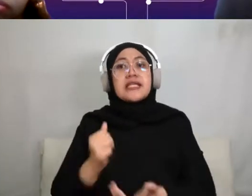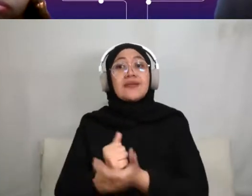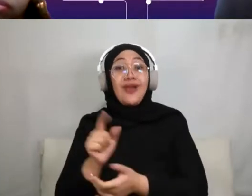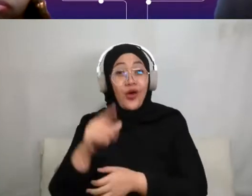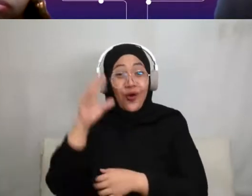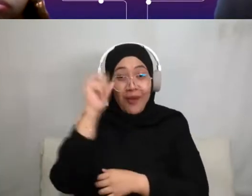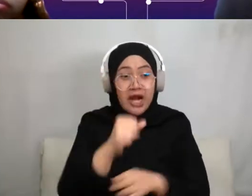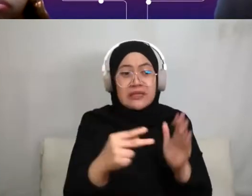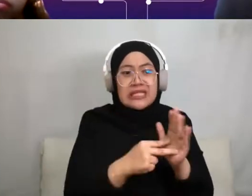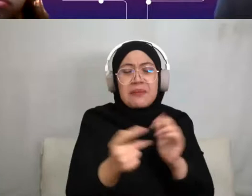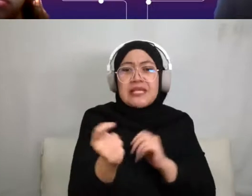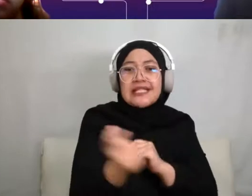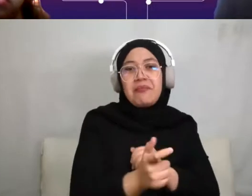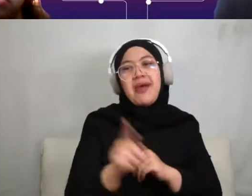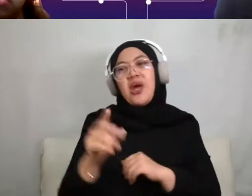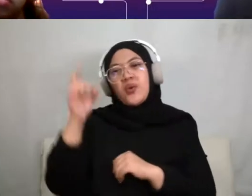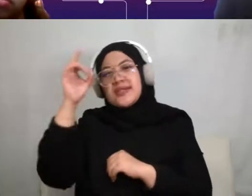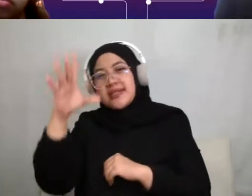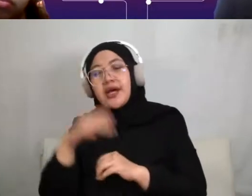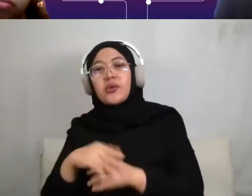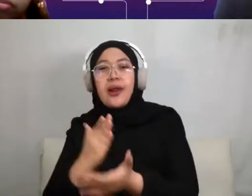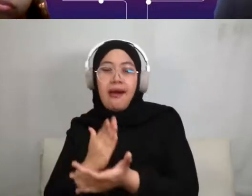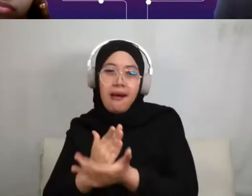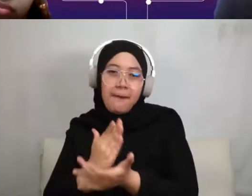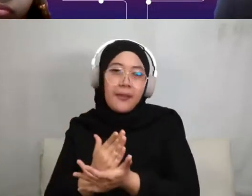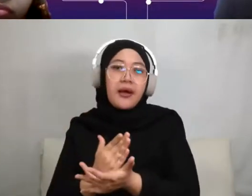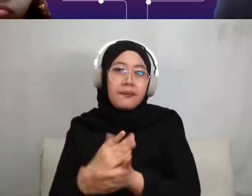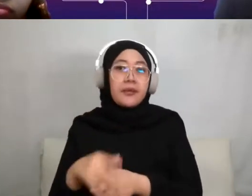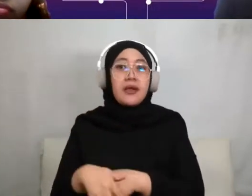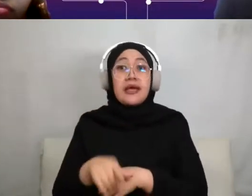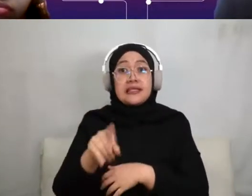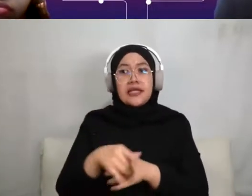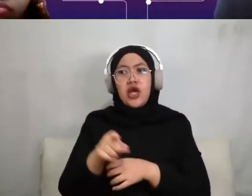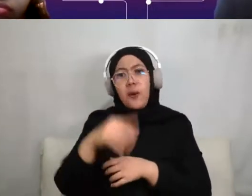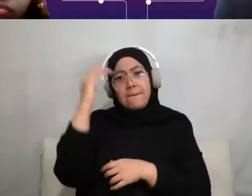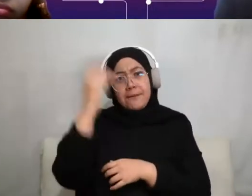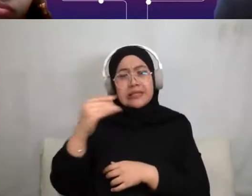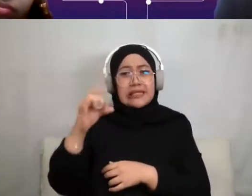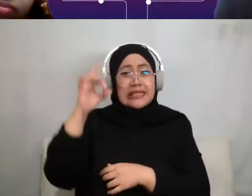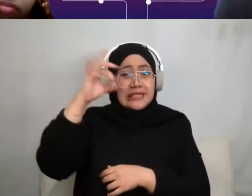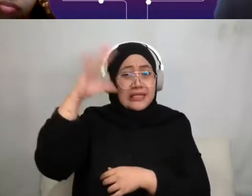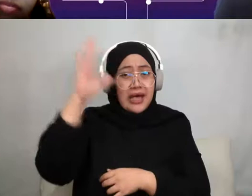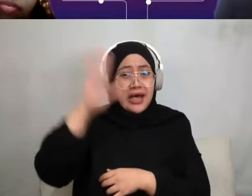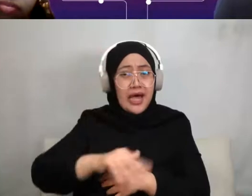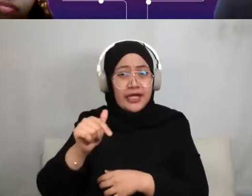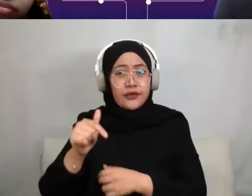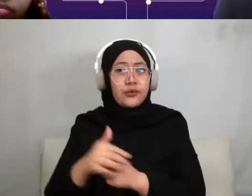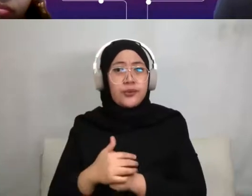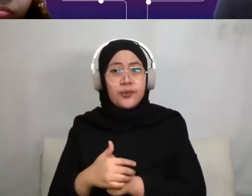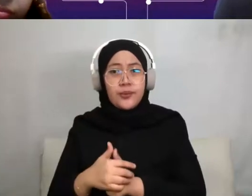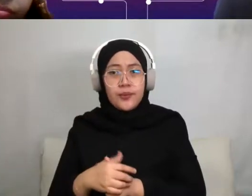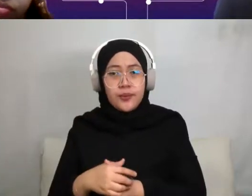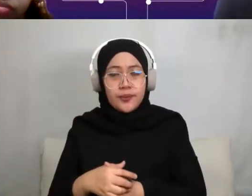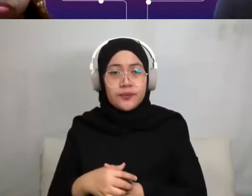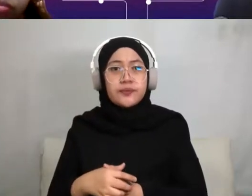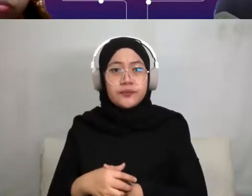of buses in the daytime operations is hugely obstructed because of intermediate charging in the daytime. So